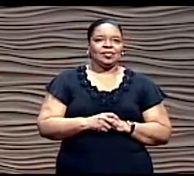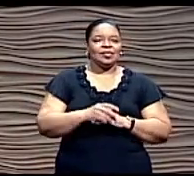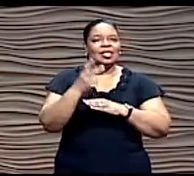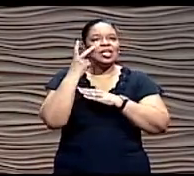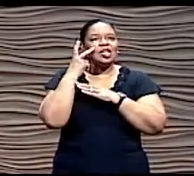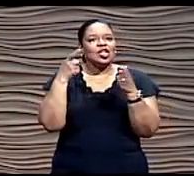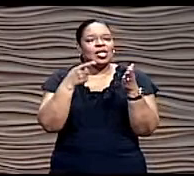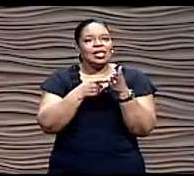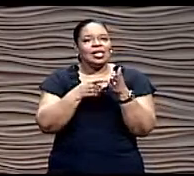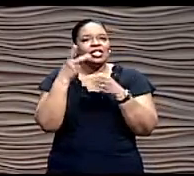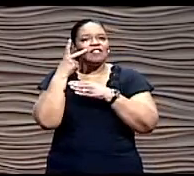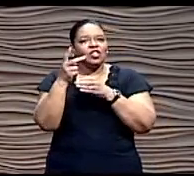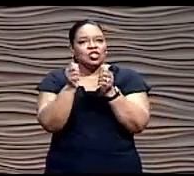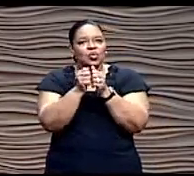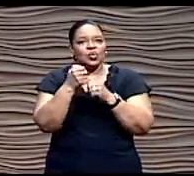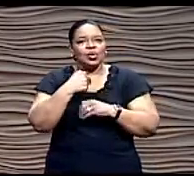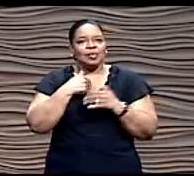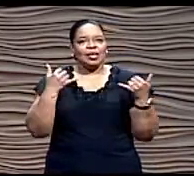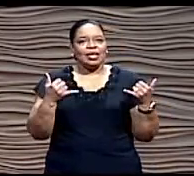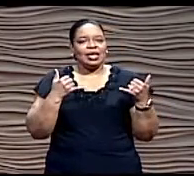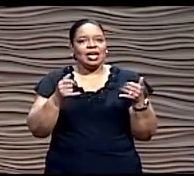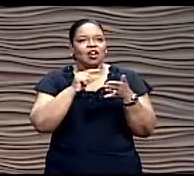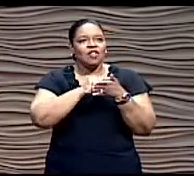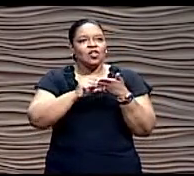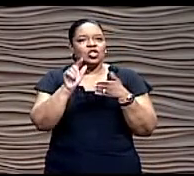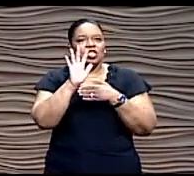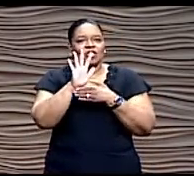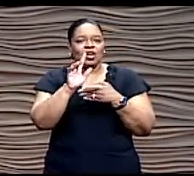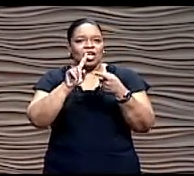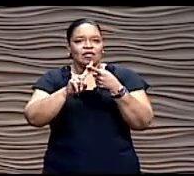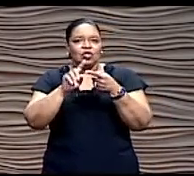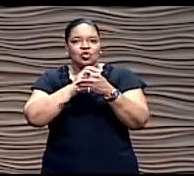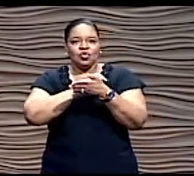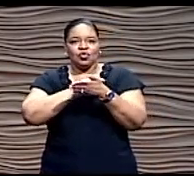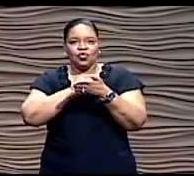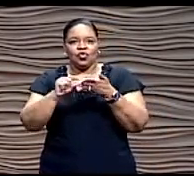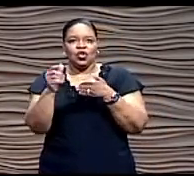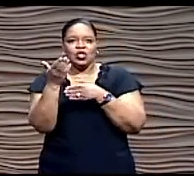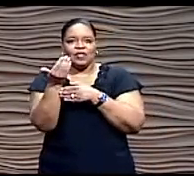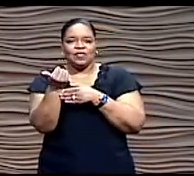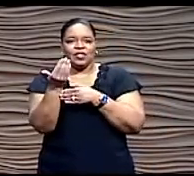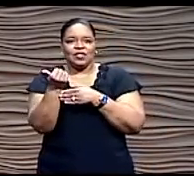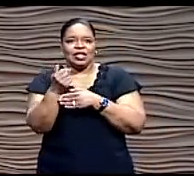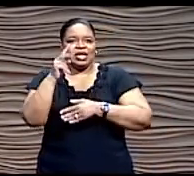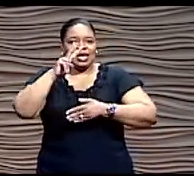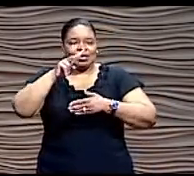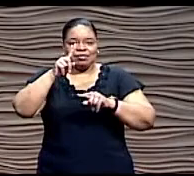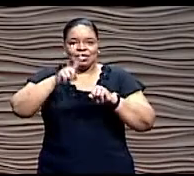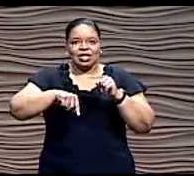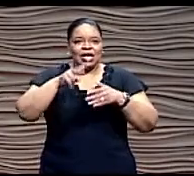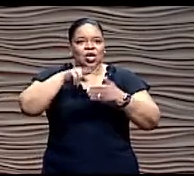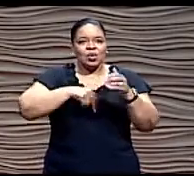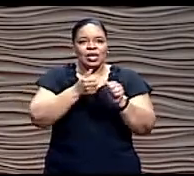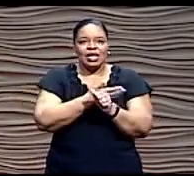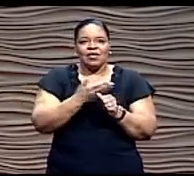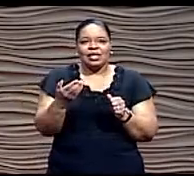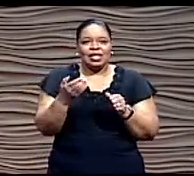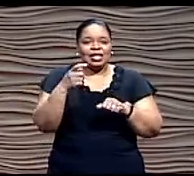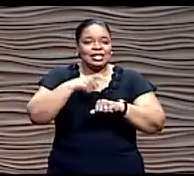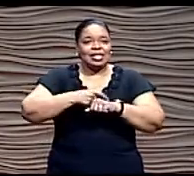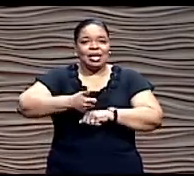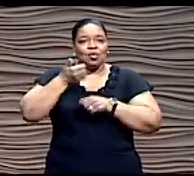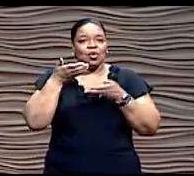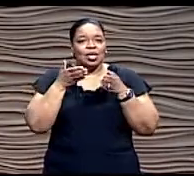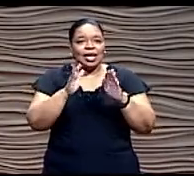Look at this vision with me now, verses 5 through verse 15. I can't read all of it, time doesn't permit. So let